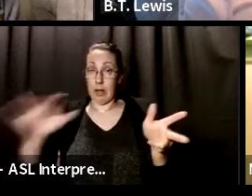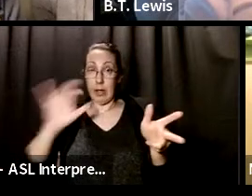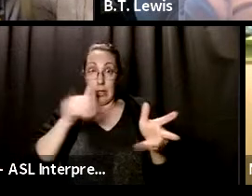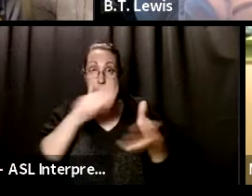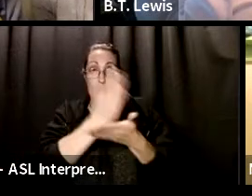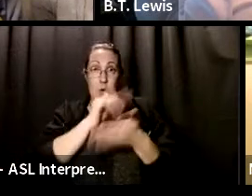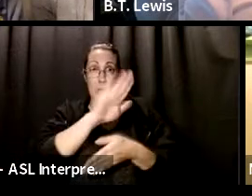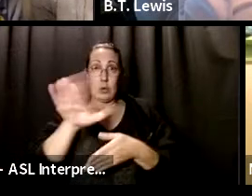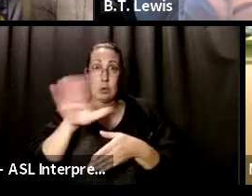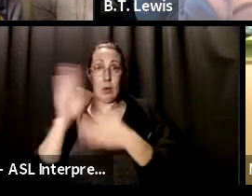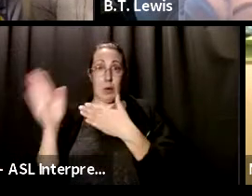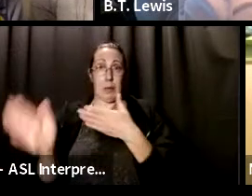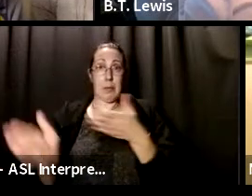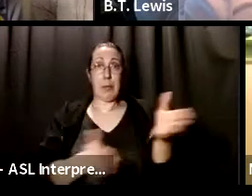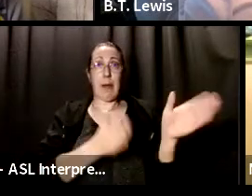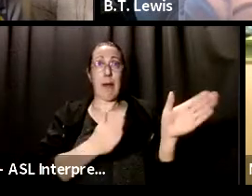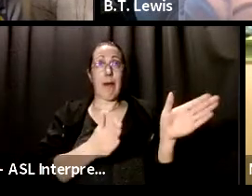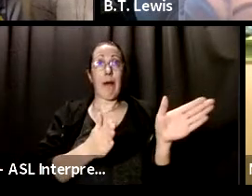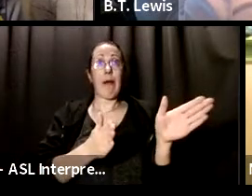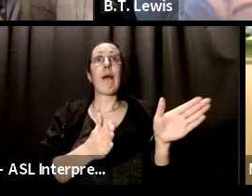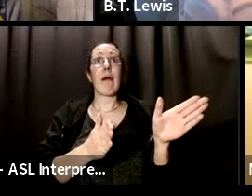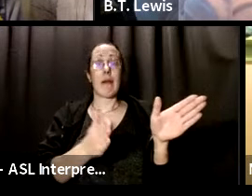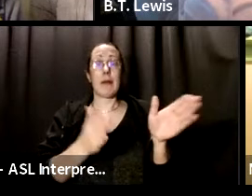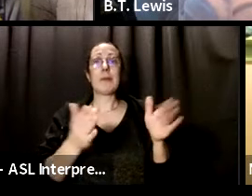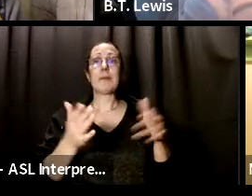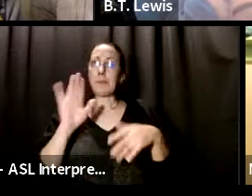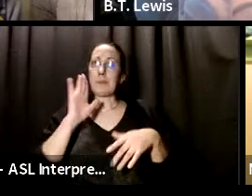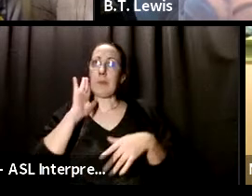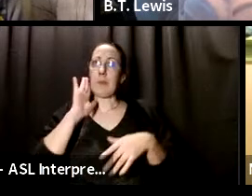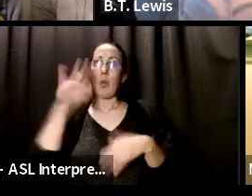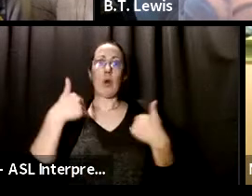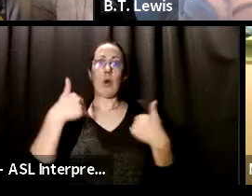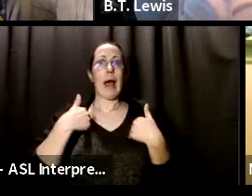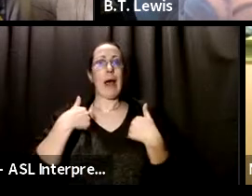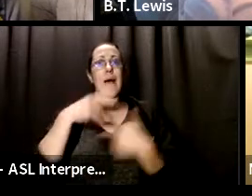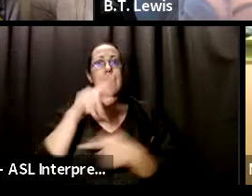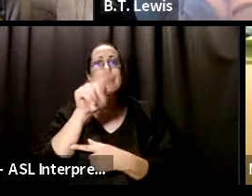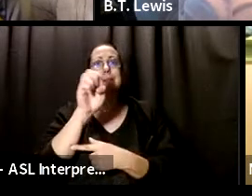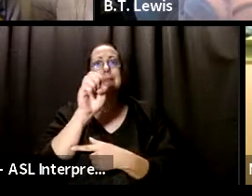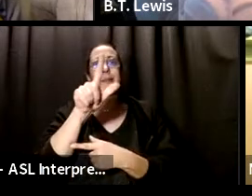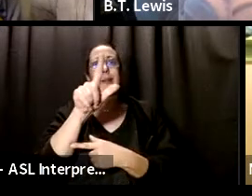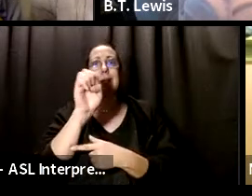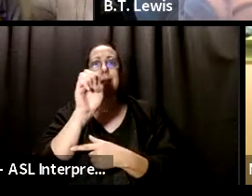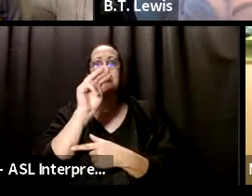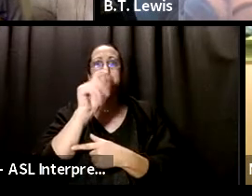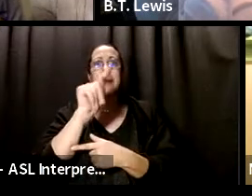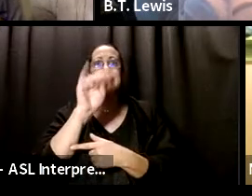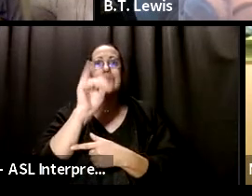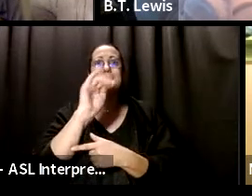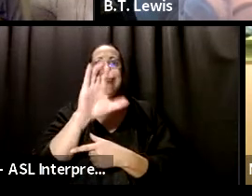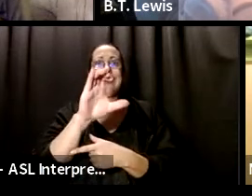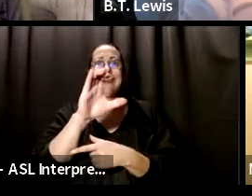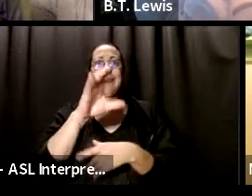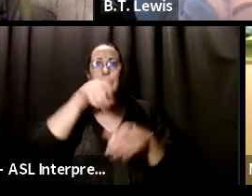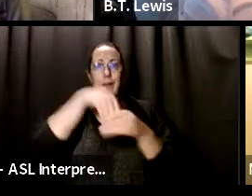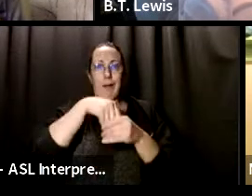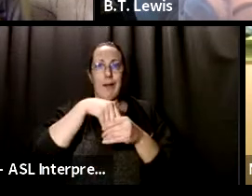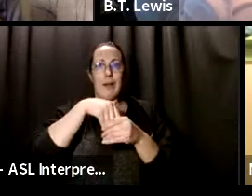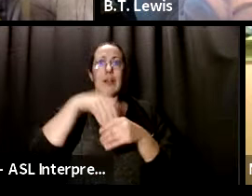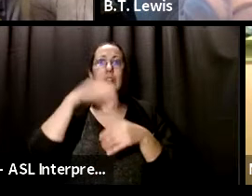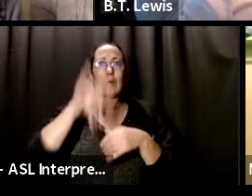inventorying the bikes, tracking the bikes. The bikes will have telematics on them. And so the geofencing